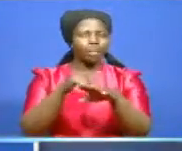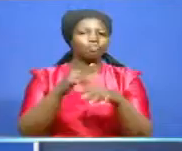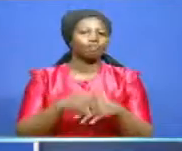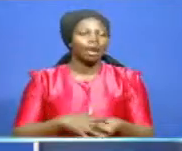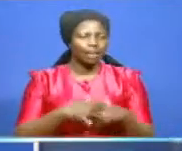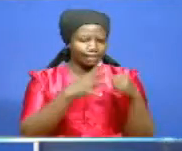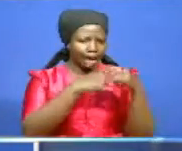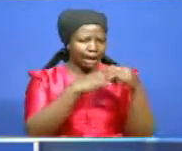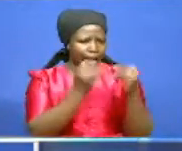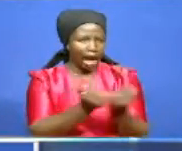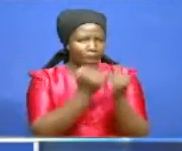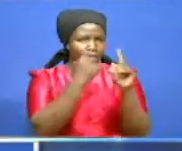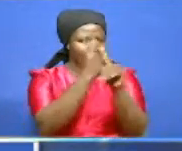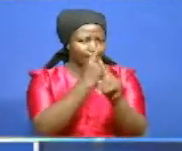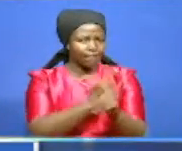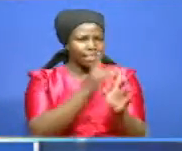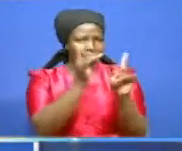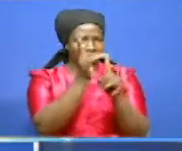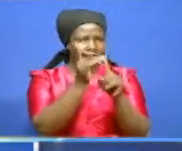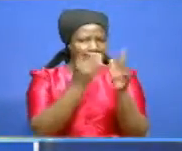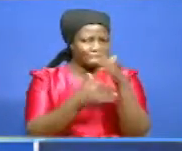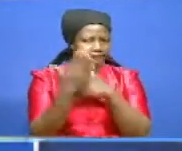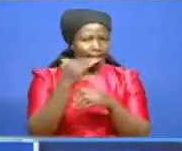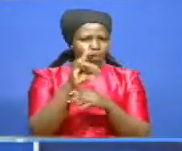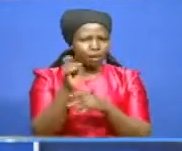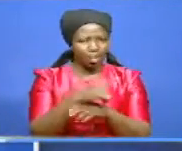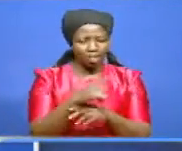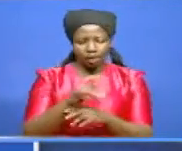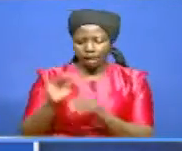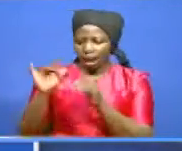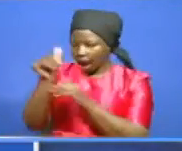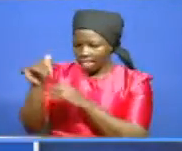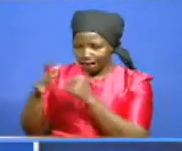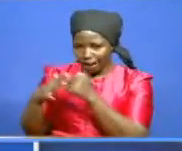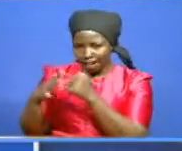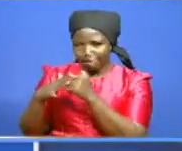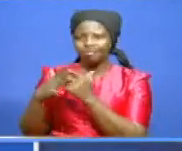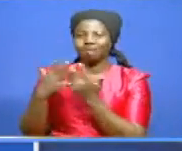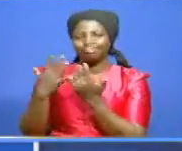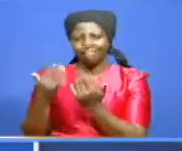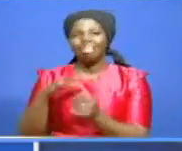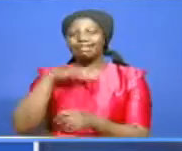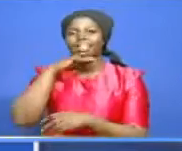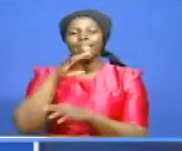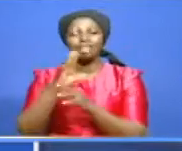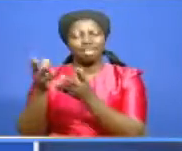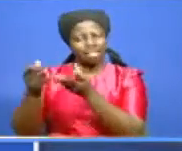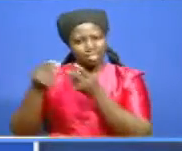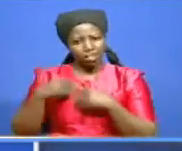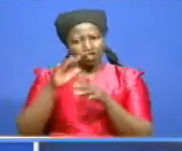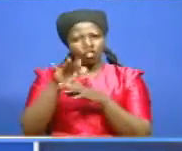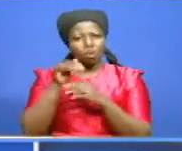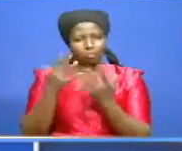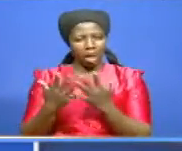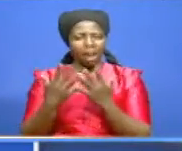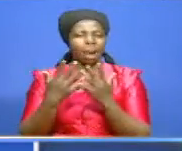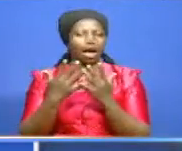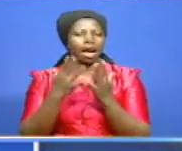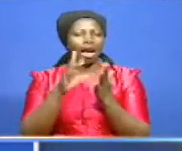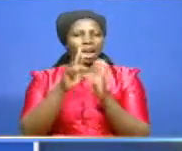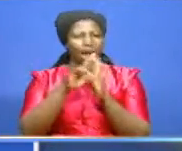on diverse dates within the last 1 month, while 9 on the late deaths received from the facility record